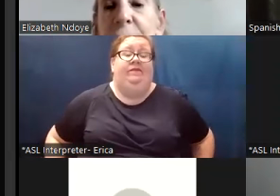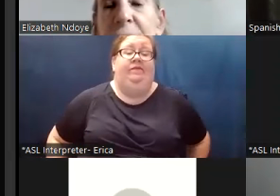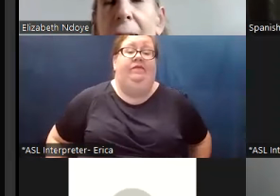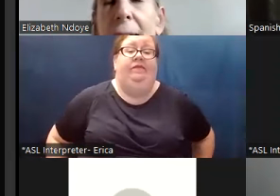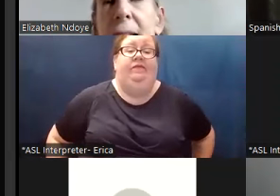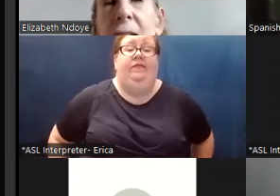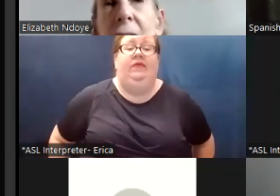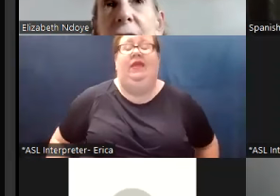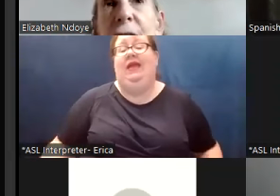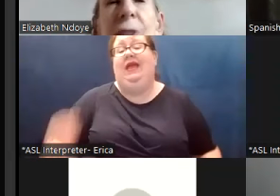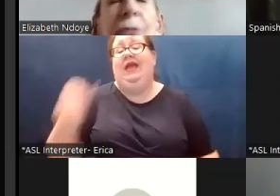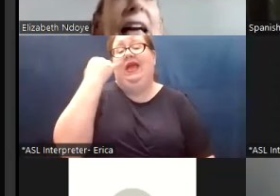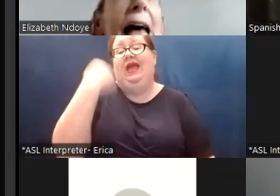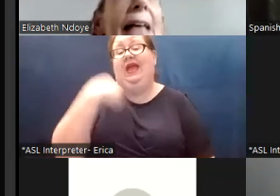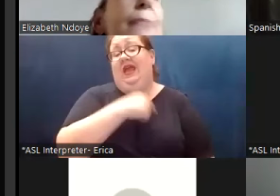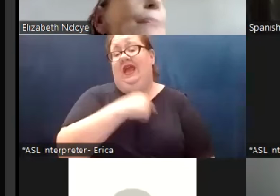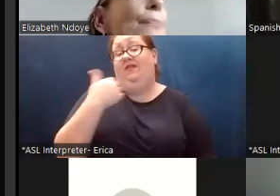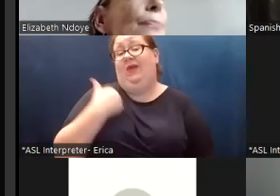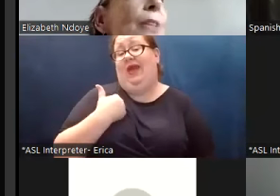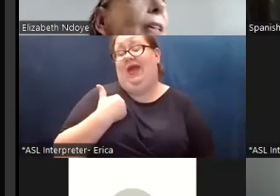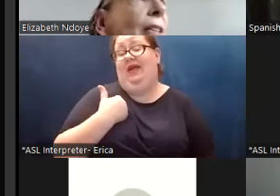And if we had,